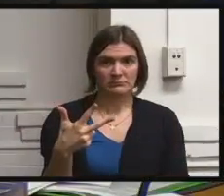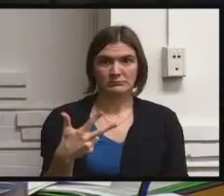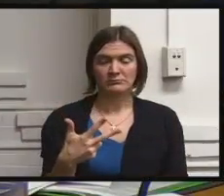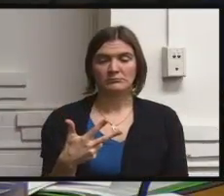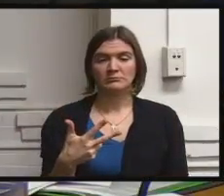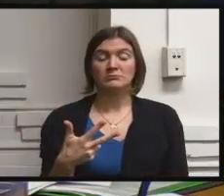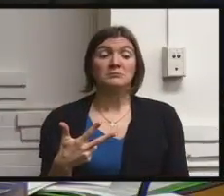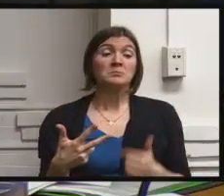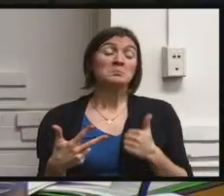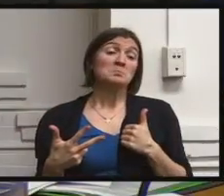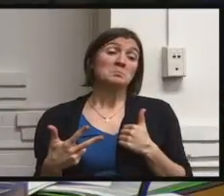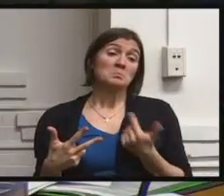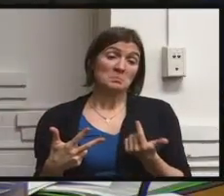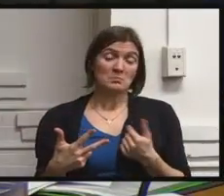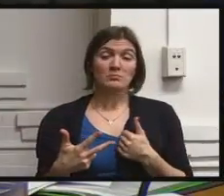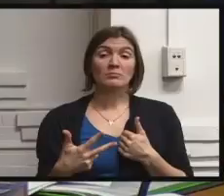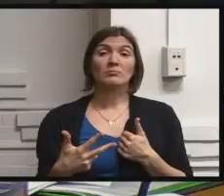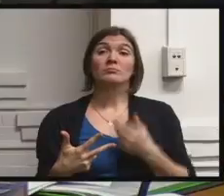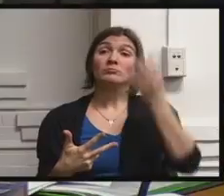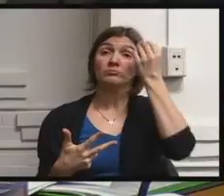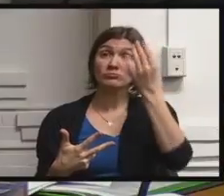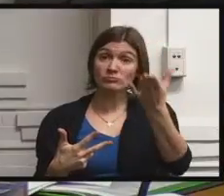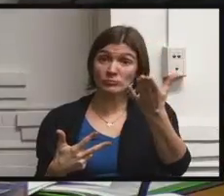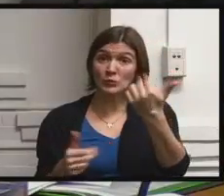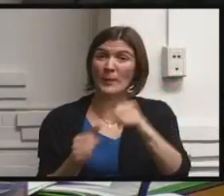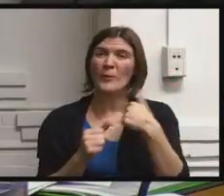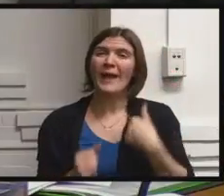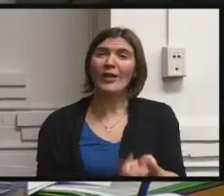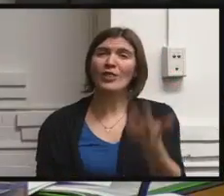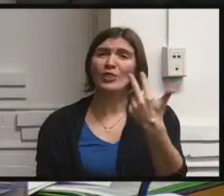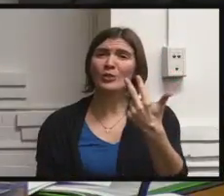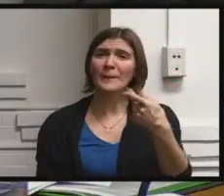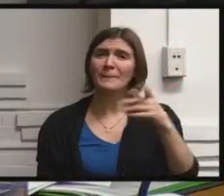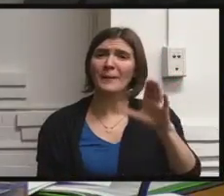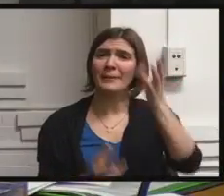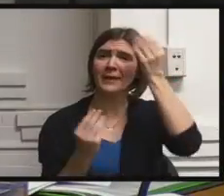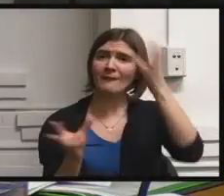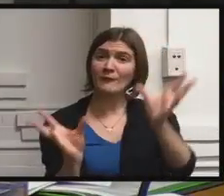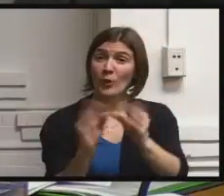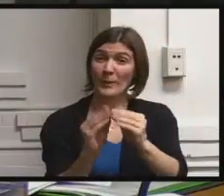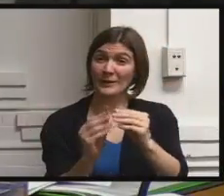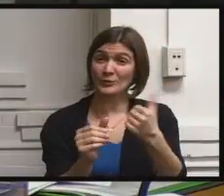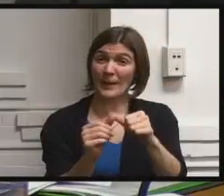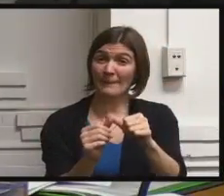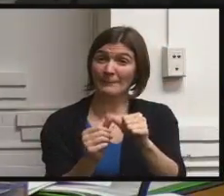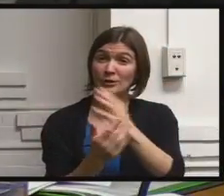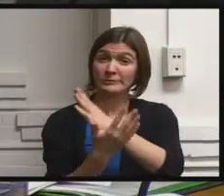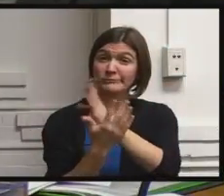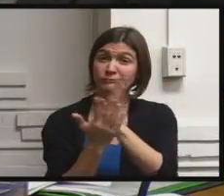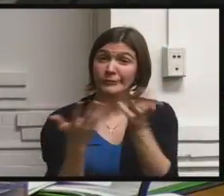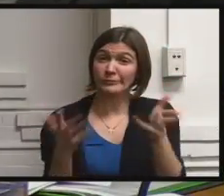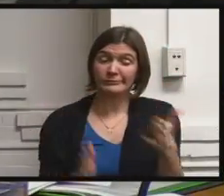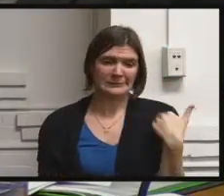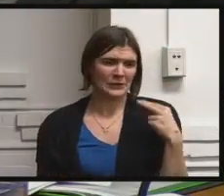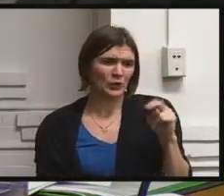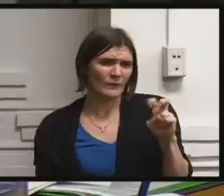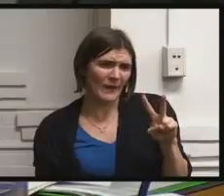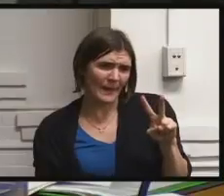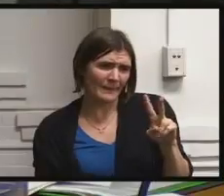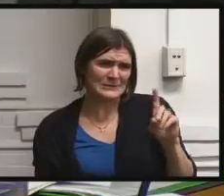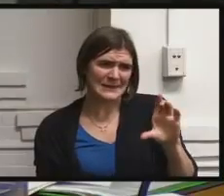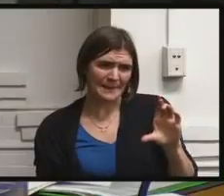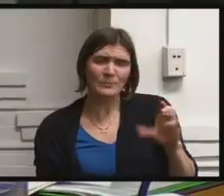note is that at our three public meetings, late November and